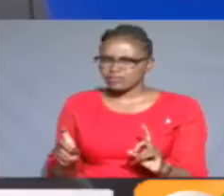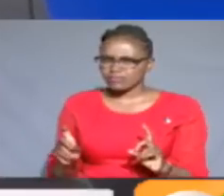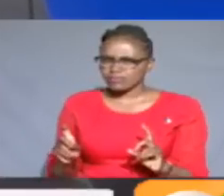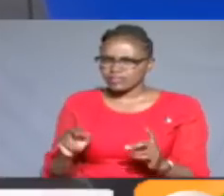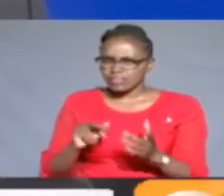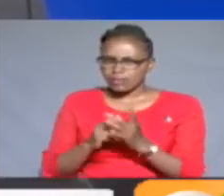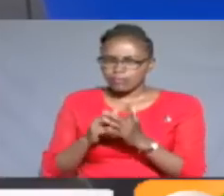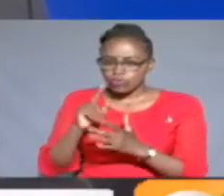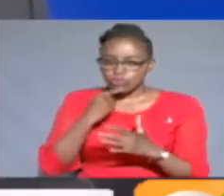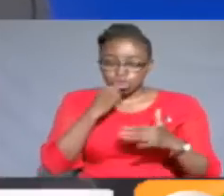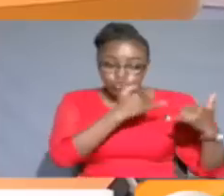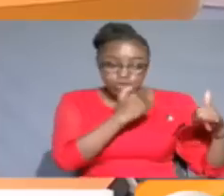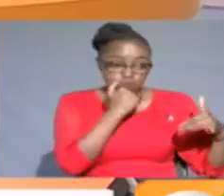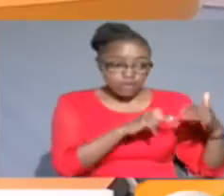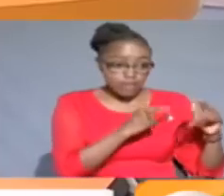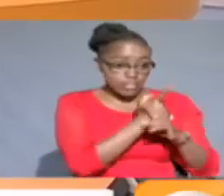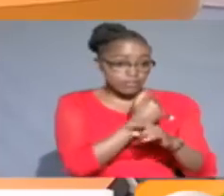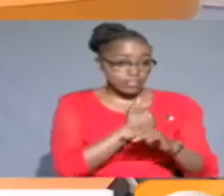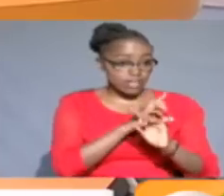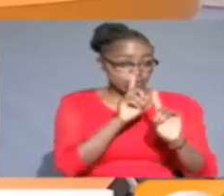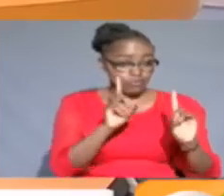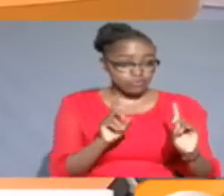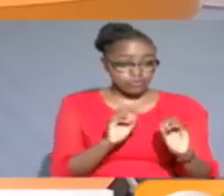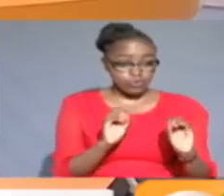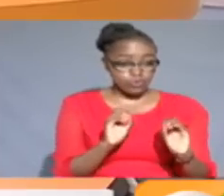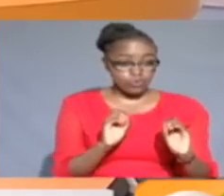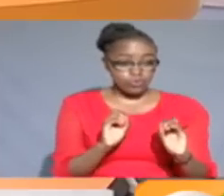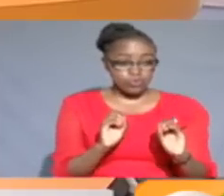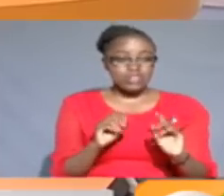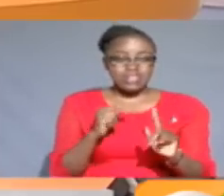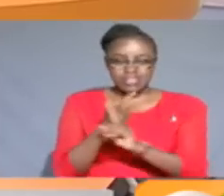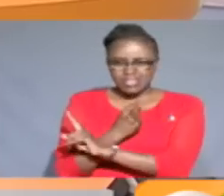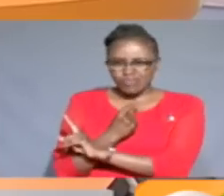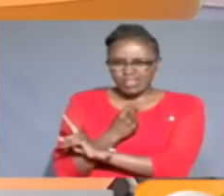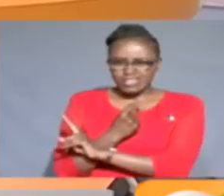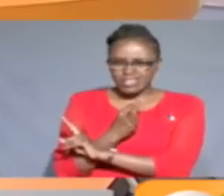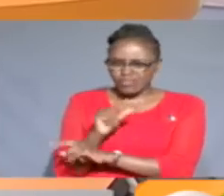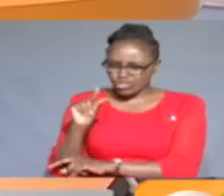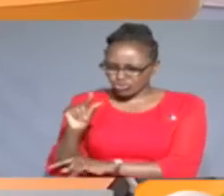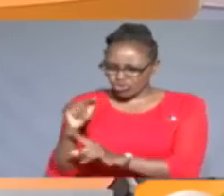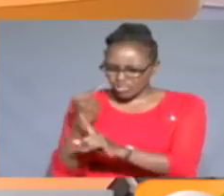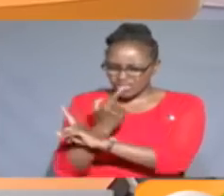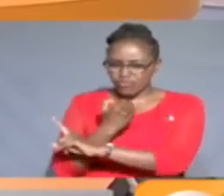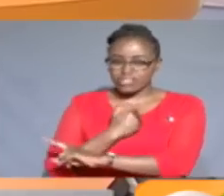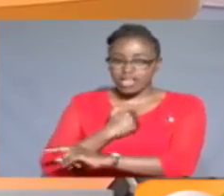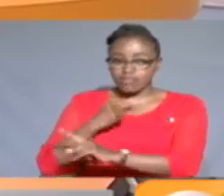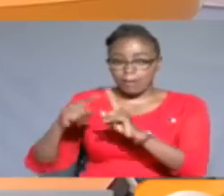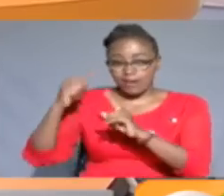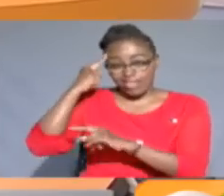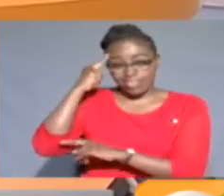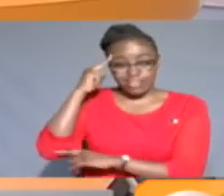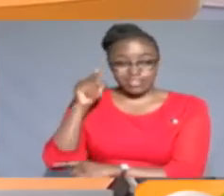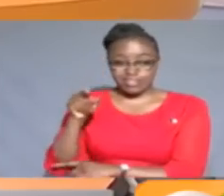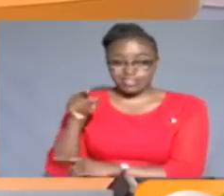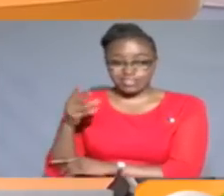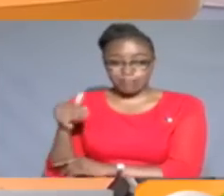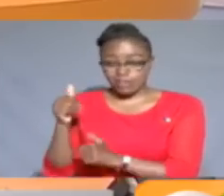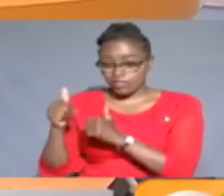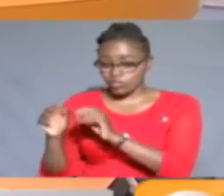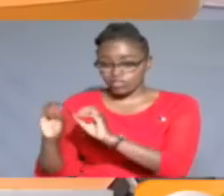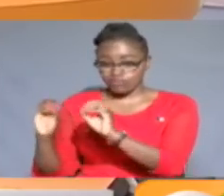So what you're trying to say is that there's no difference? There is a small difference that I don't think is worth the money. I mean,